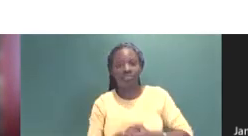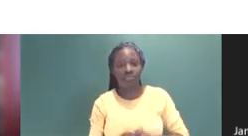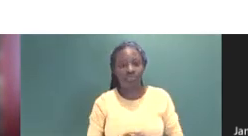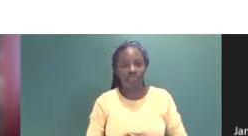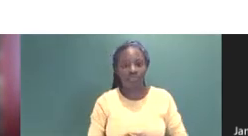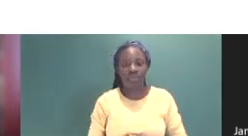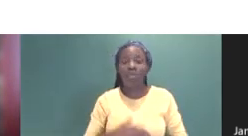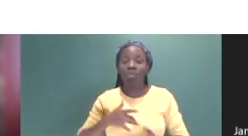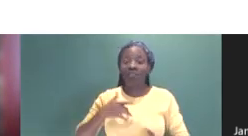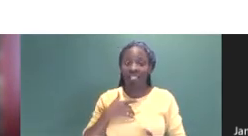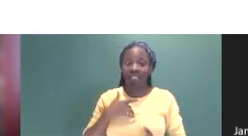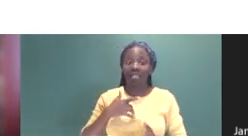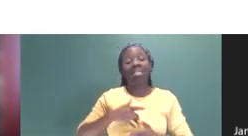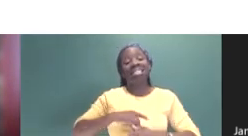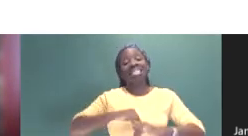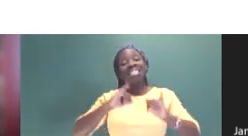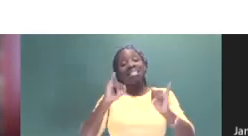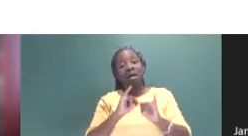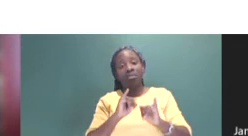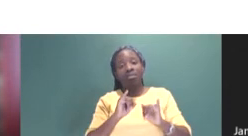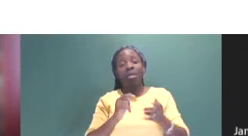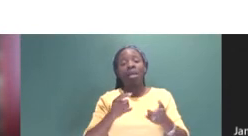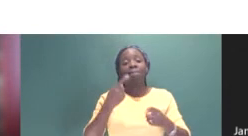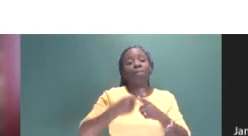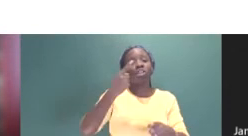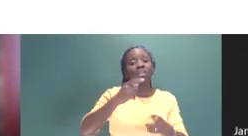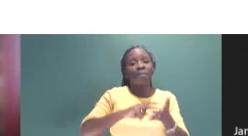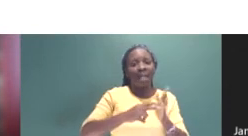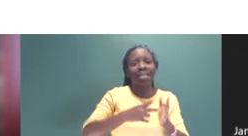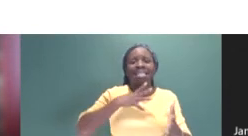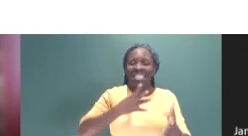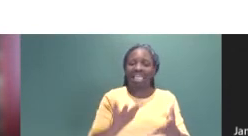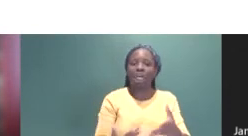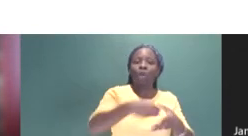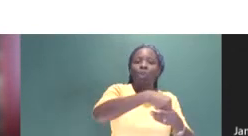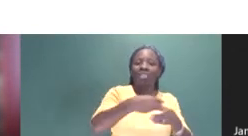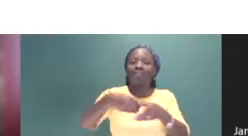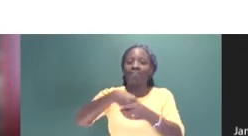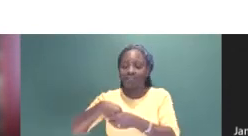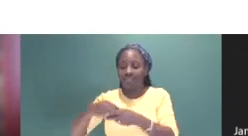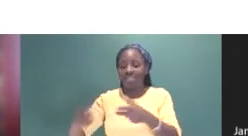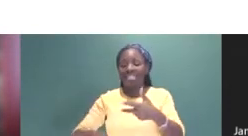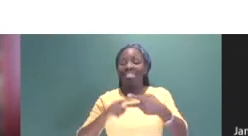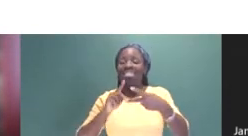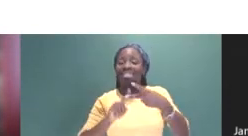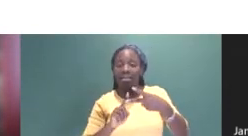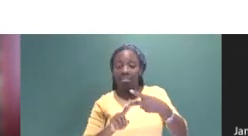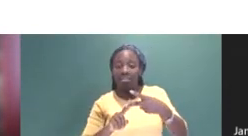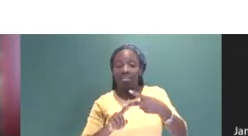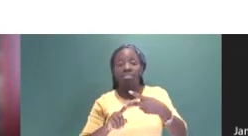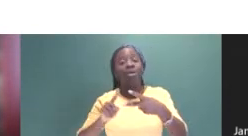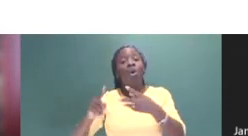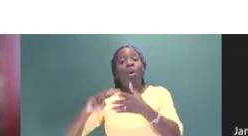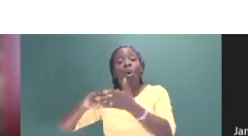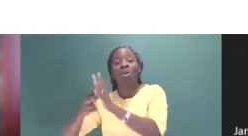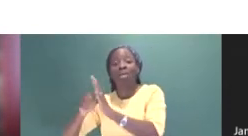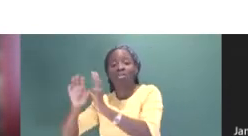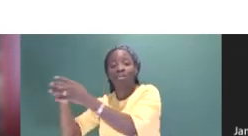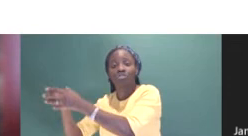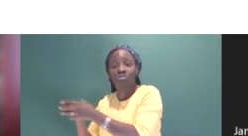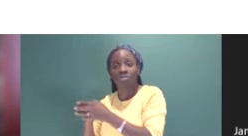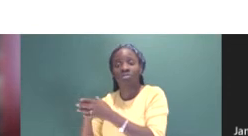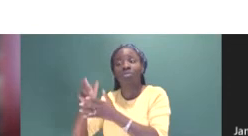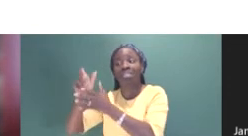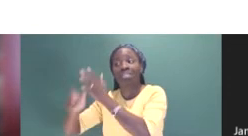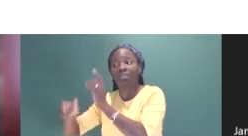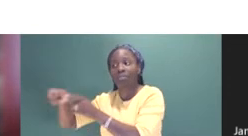really feel that disaster and emergency planning needs to be inclusive. And importantly, the second point here is that organisations of people with disabilities need